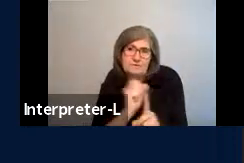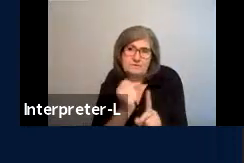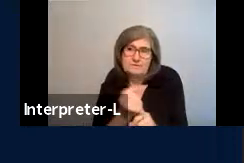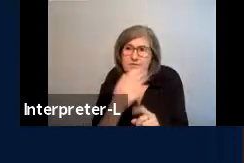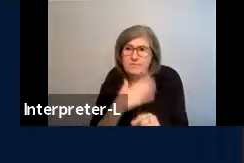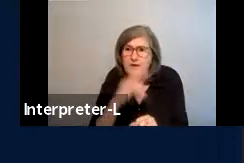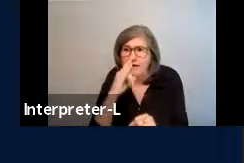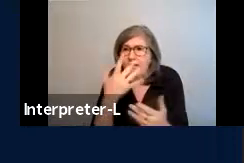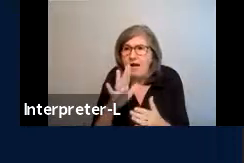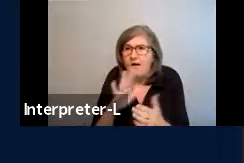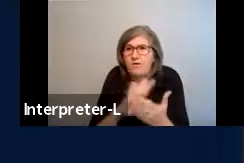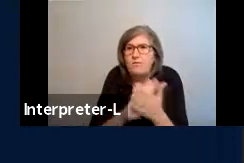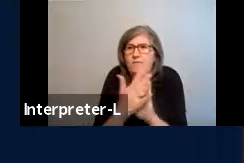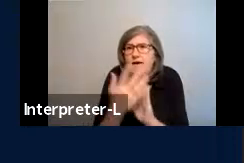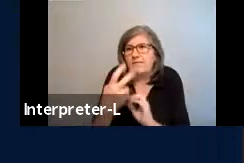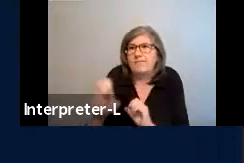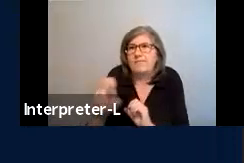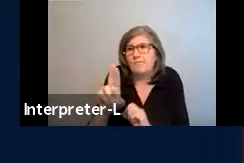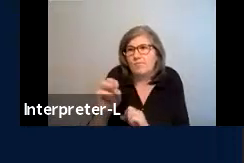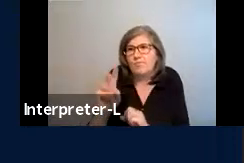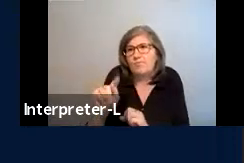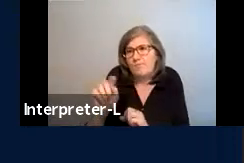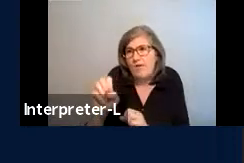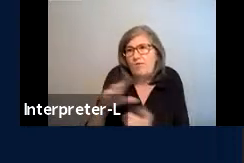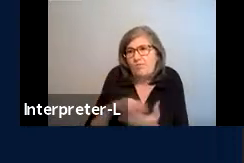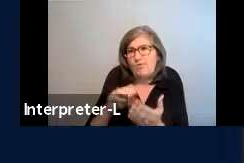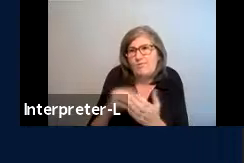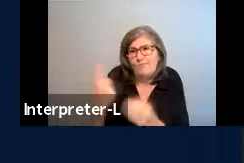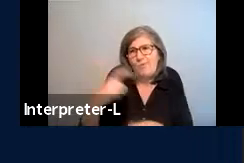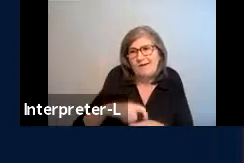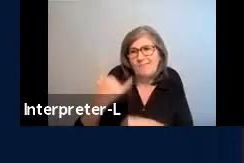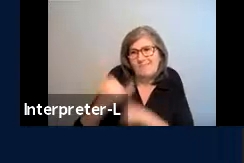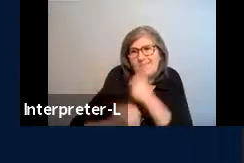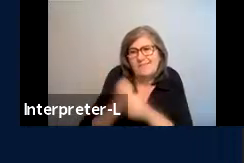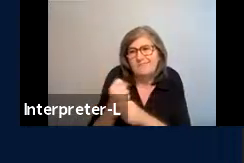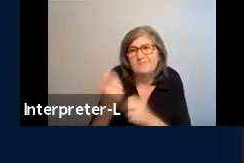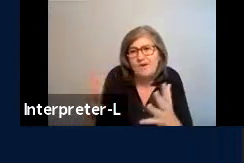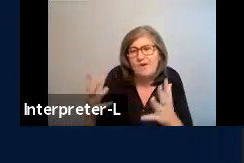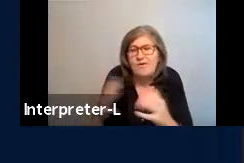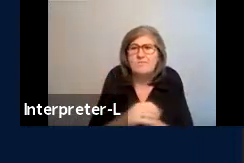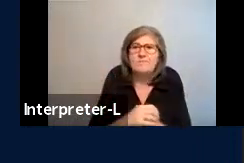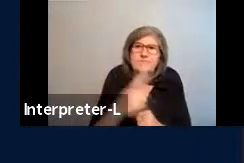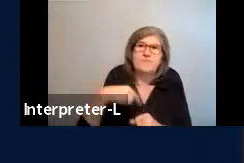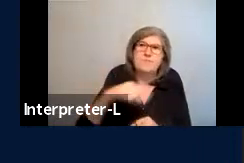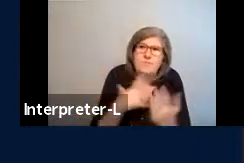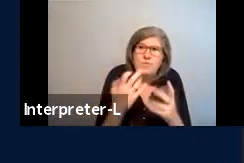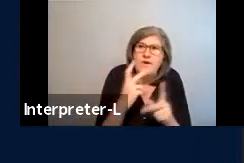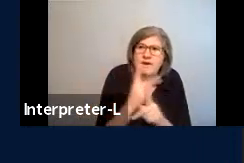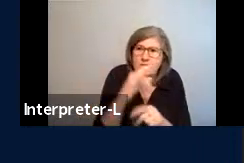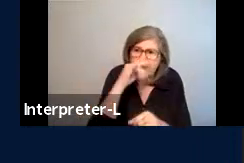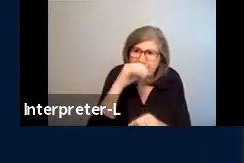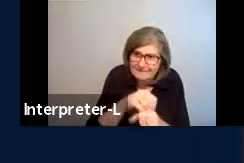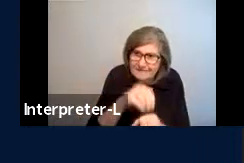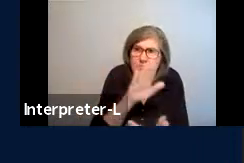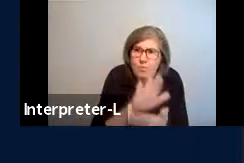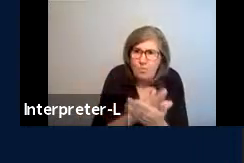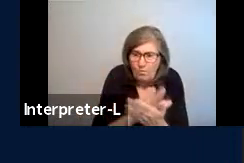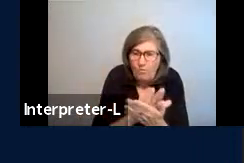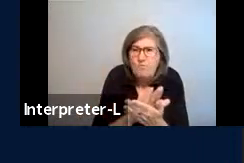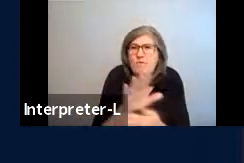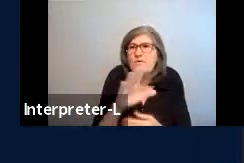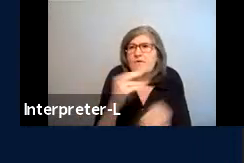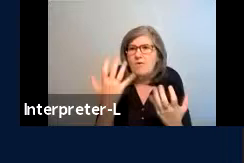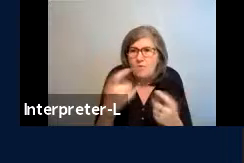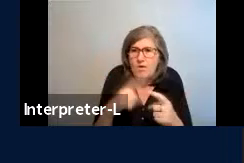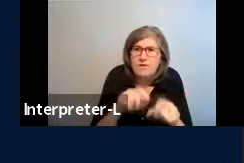into remote learning once this school year. And so, you know, we want to keep the kids in school, want to keep